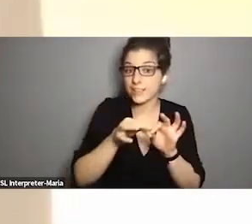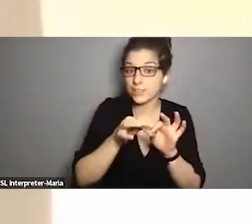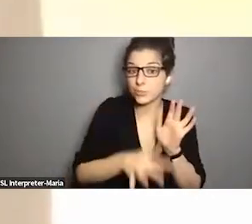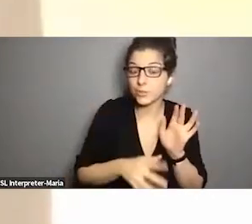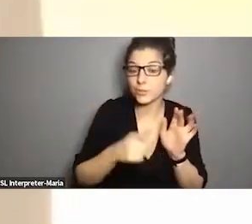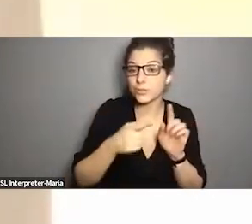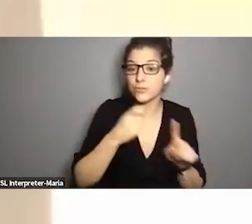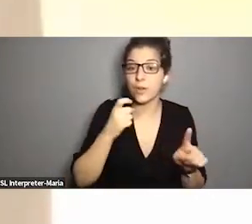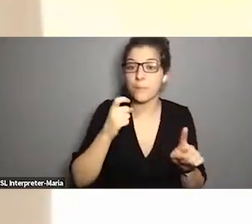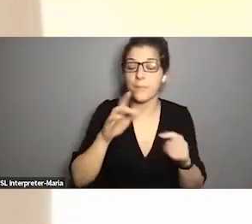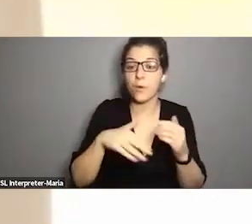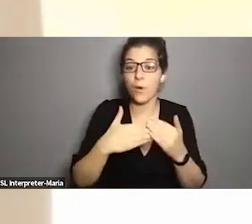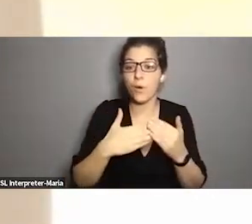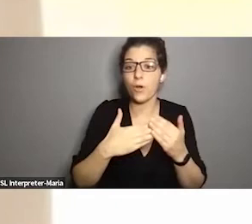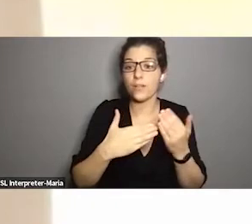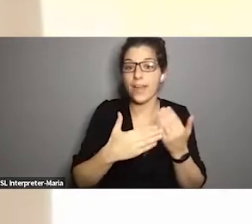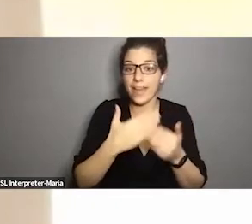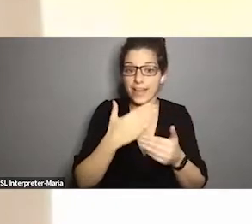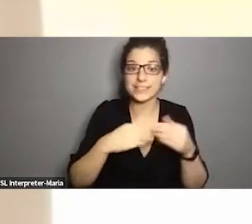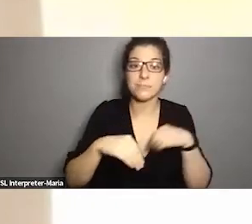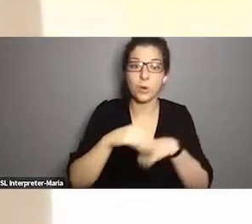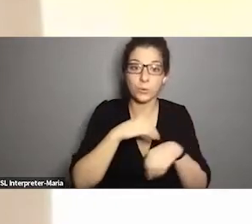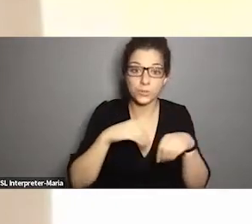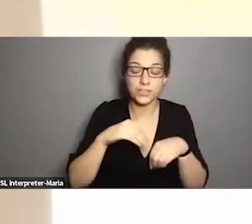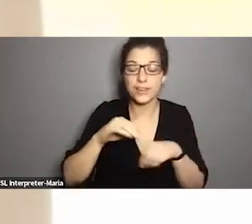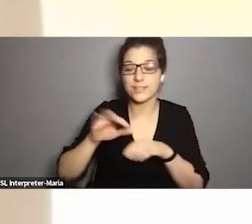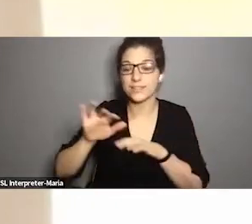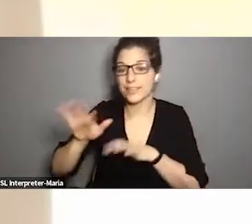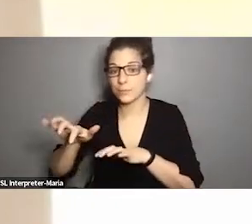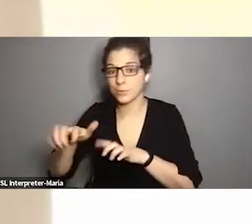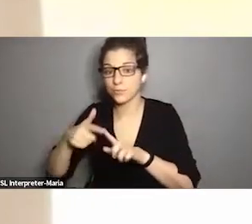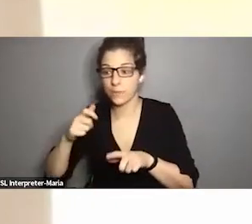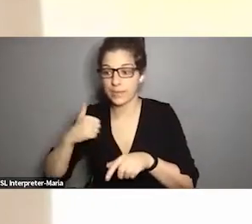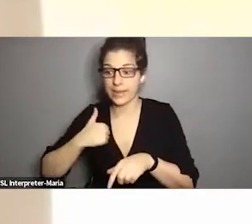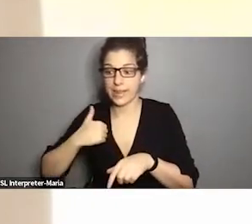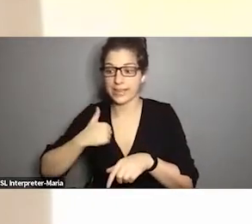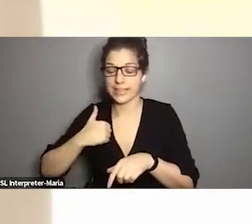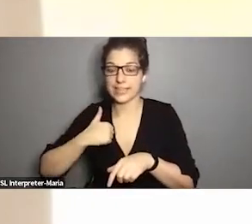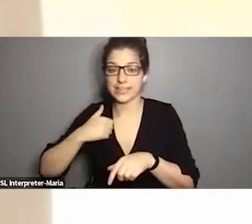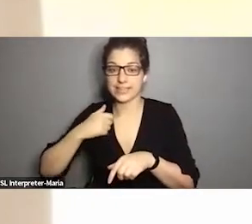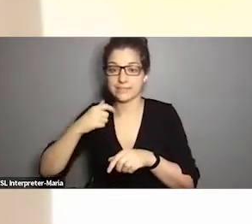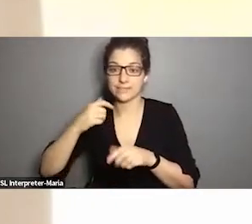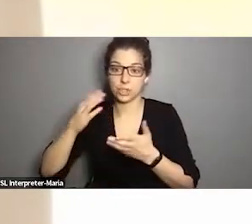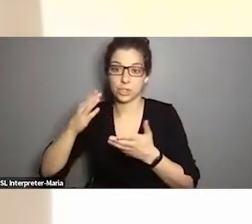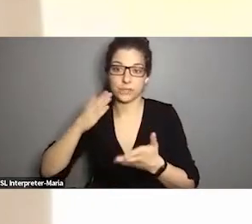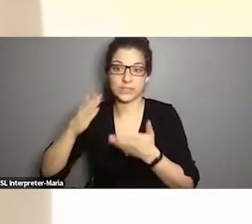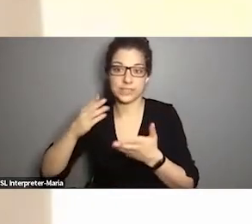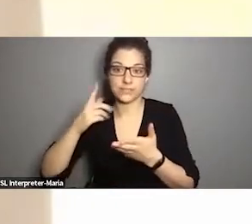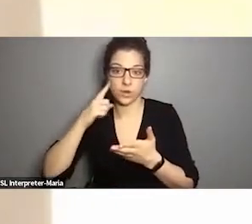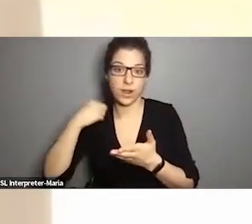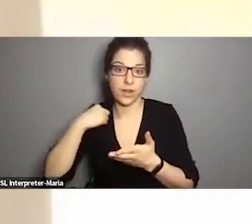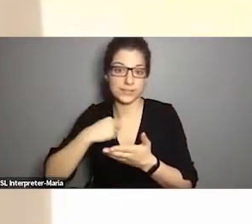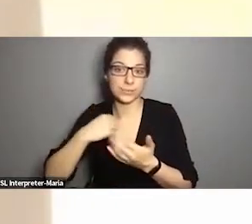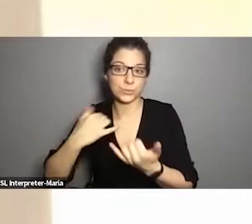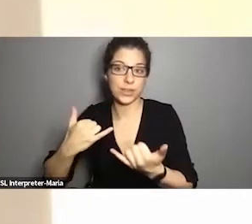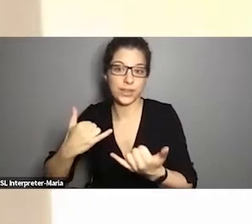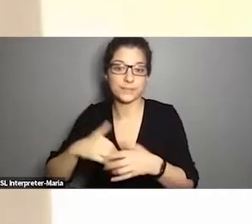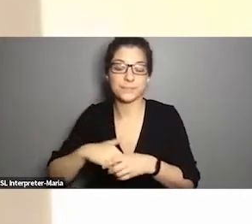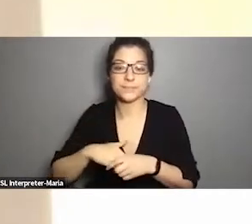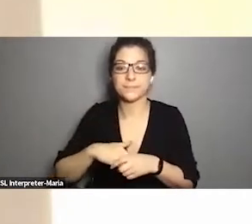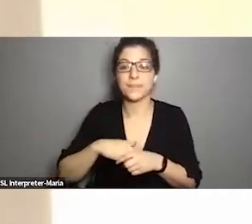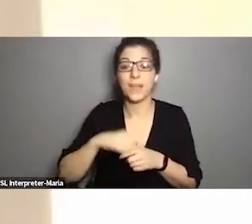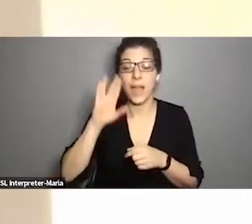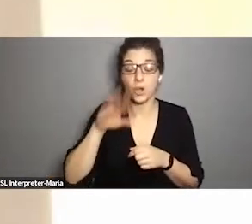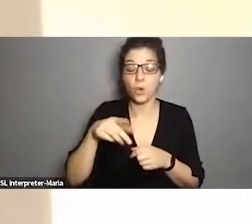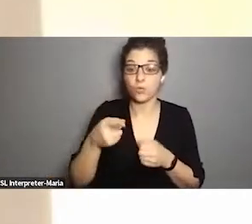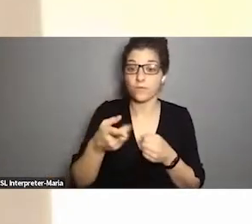from All Hands in Motion and our captioners from the Canadian Hearing Services for being with us today. I know you've